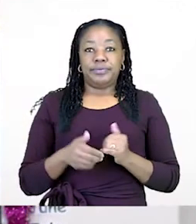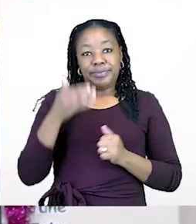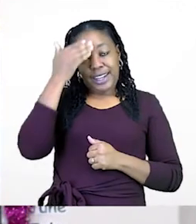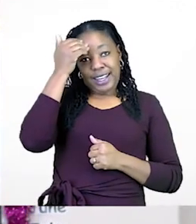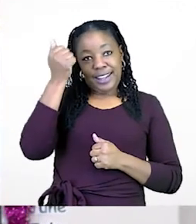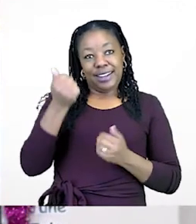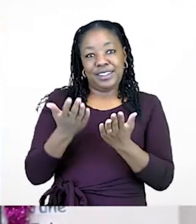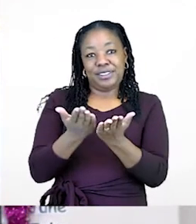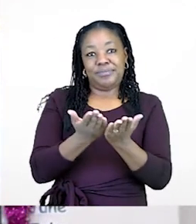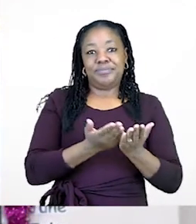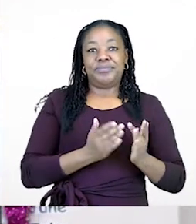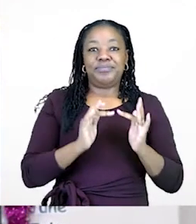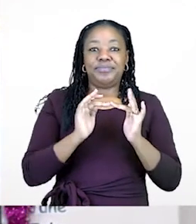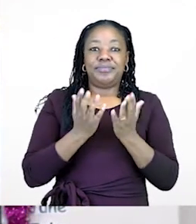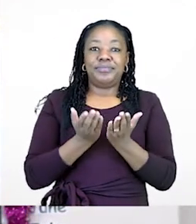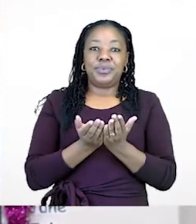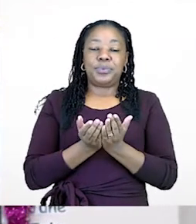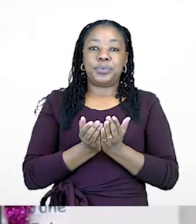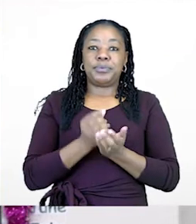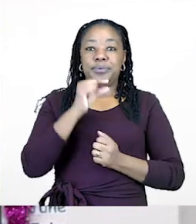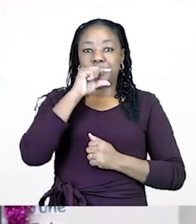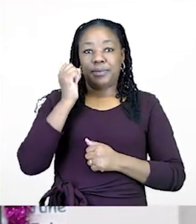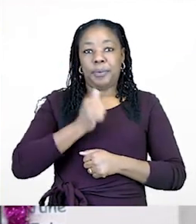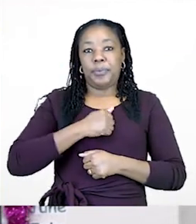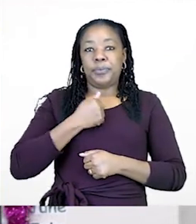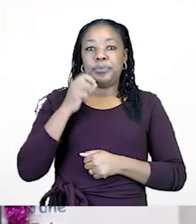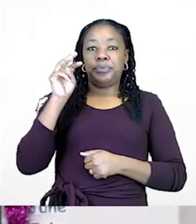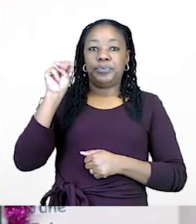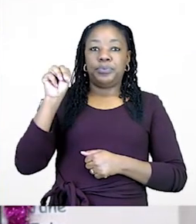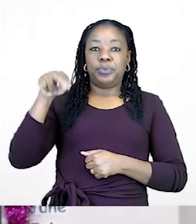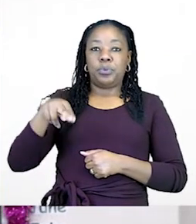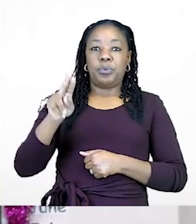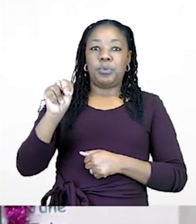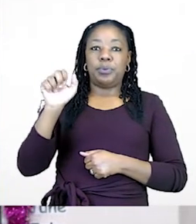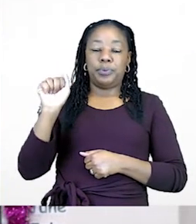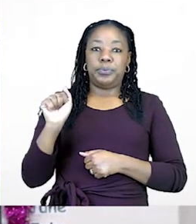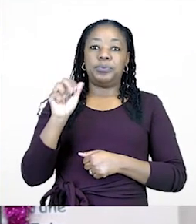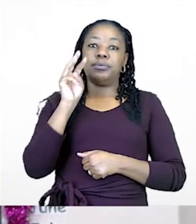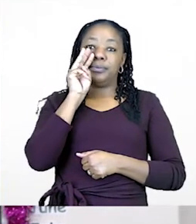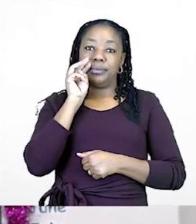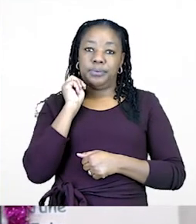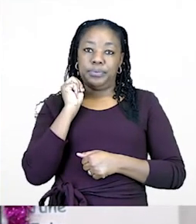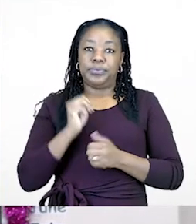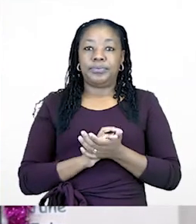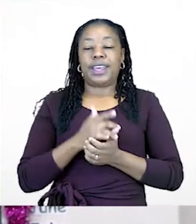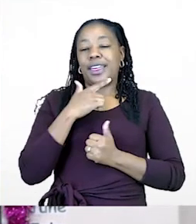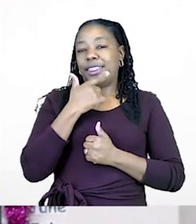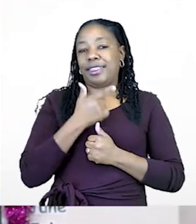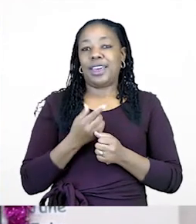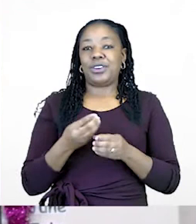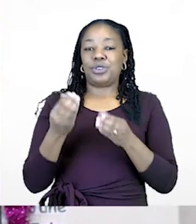Hello and welcome to My Zone Online School. My name is Teacher Mutsa and thank you so much for joining me